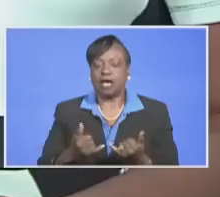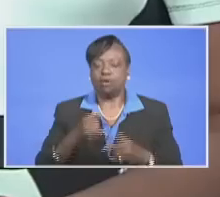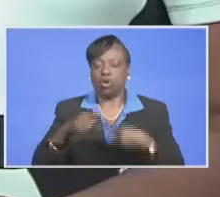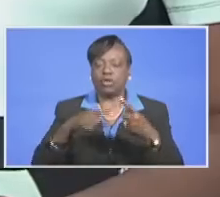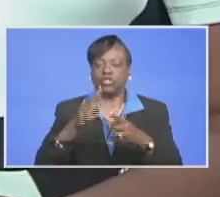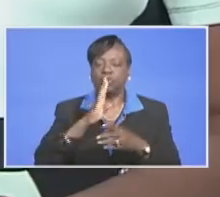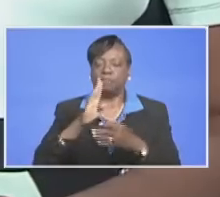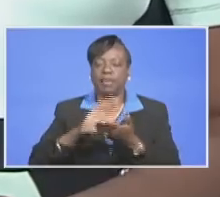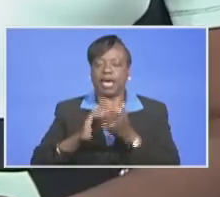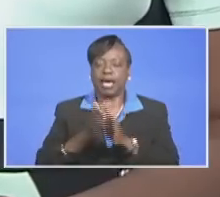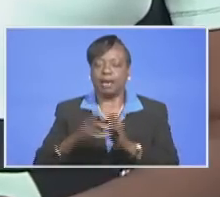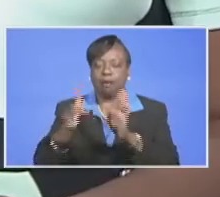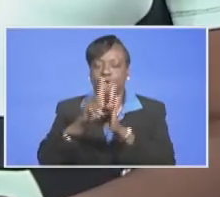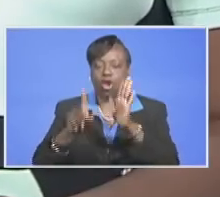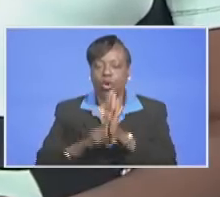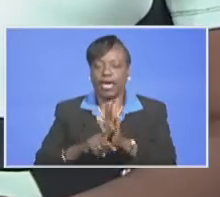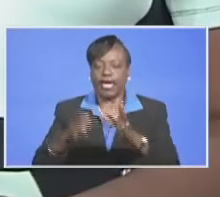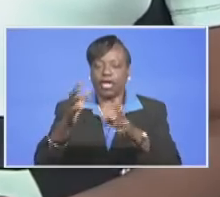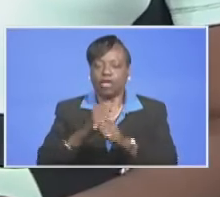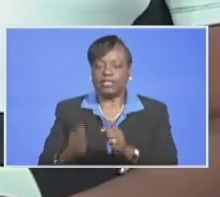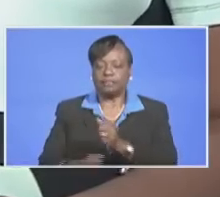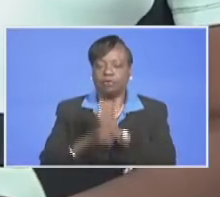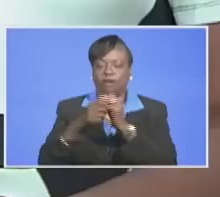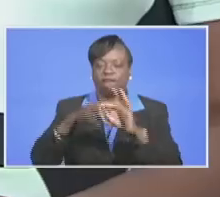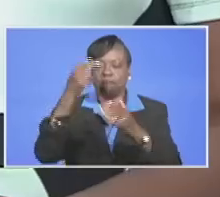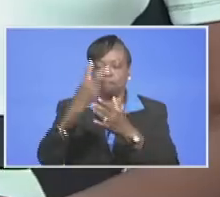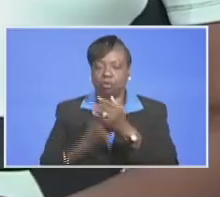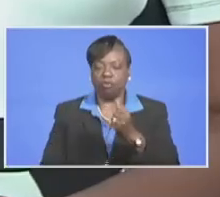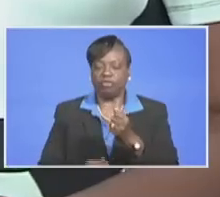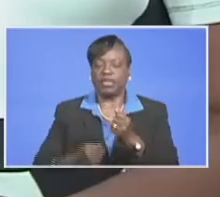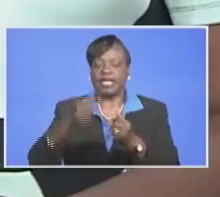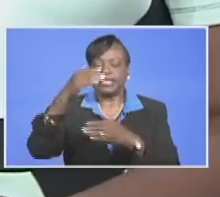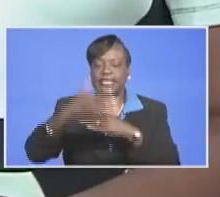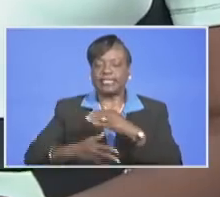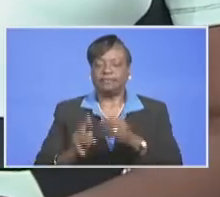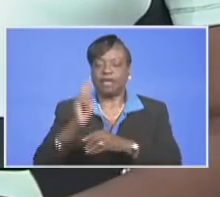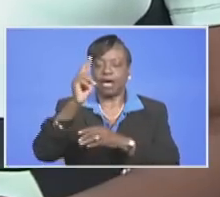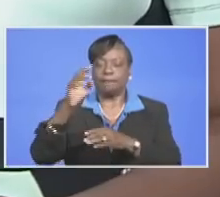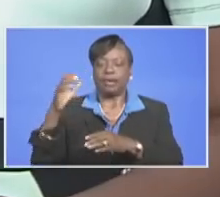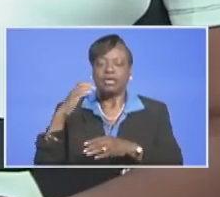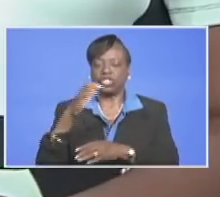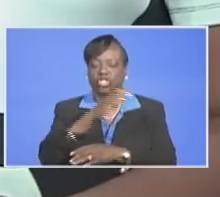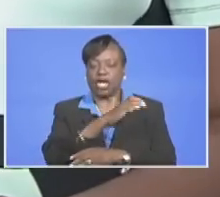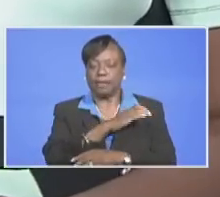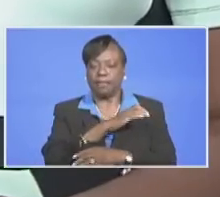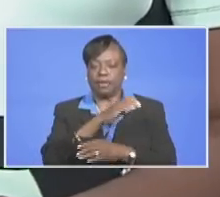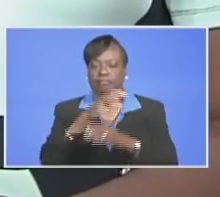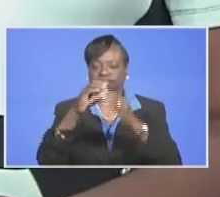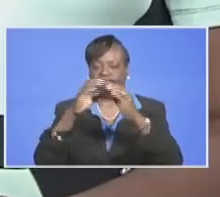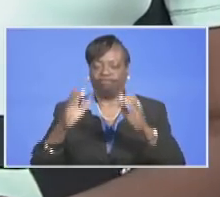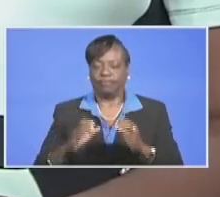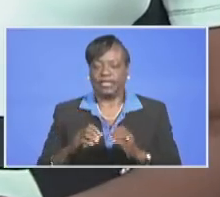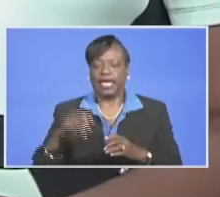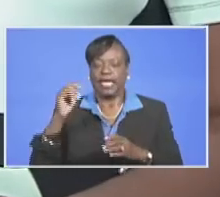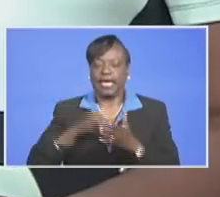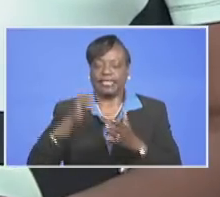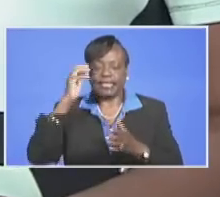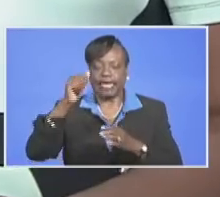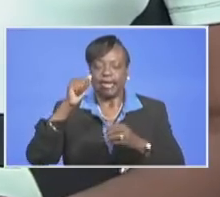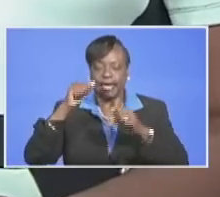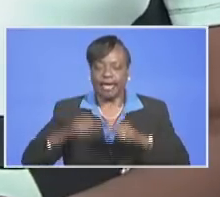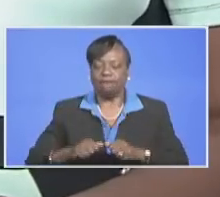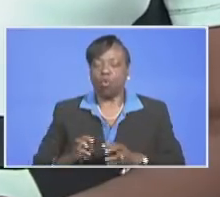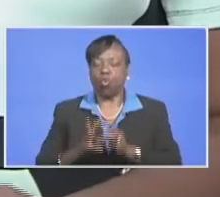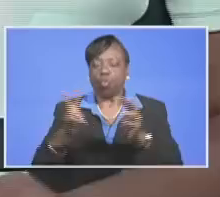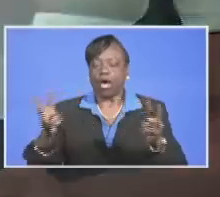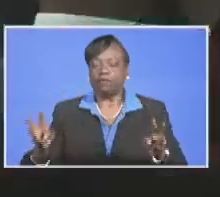The bill has gotten the support of both sides of the upper chamber. And as Betty Thompson-Moss tells us, it can have wide-reaching impact on the crime